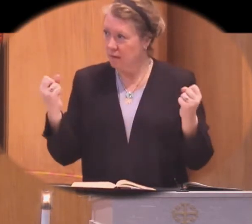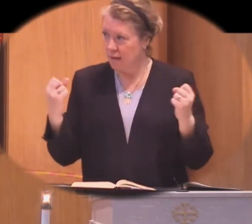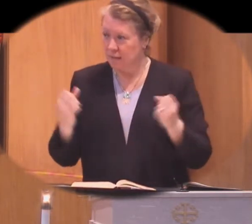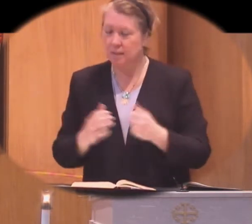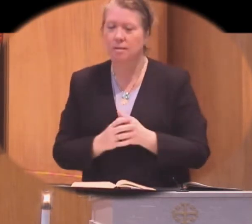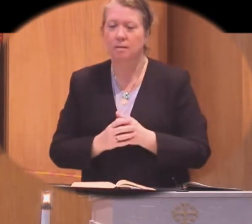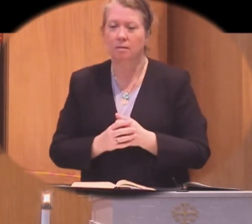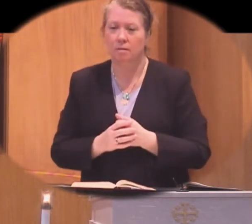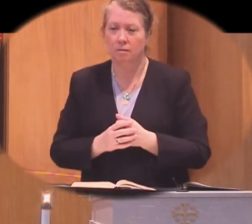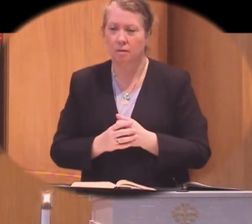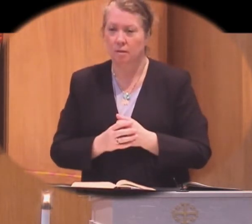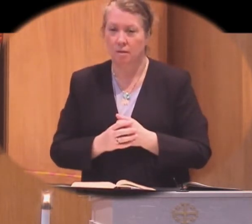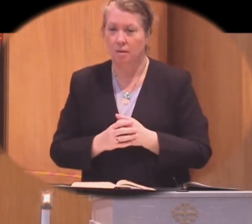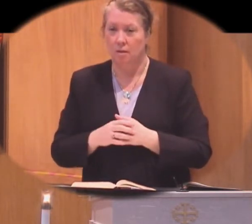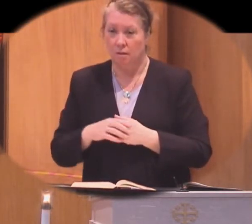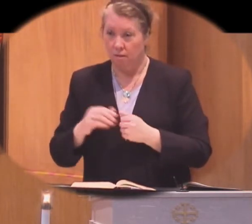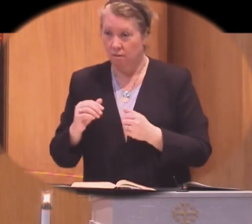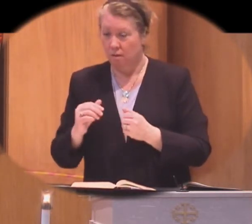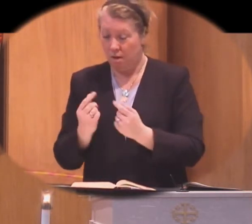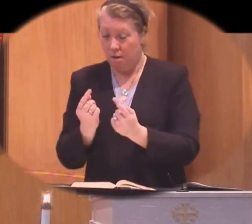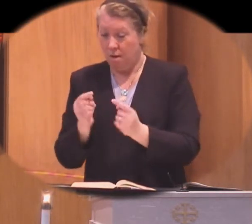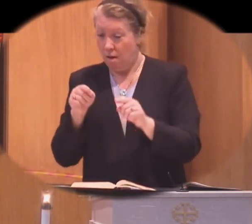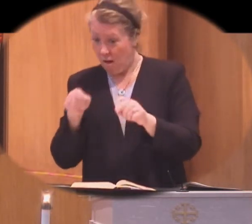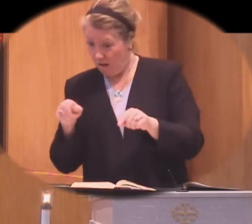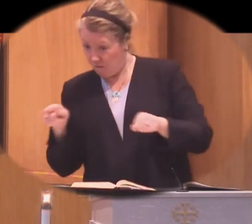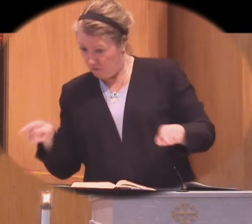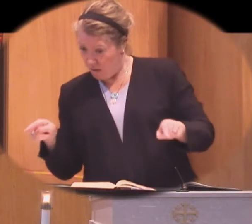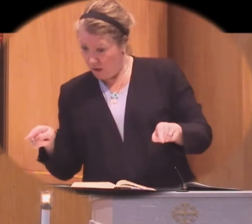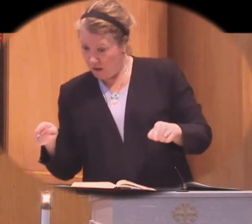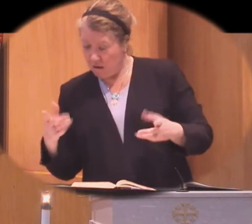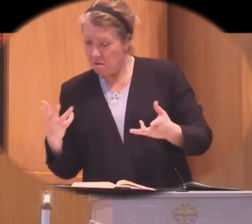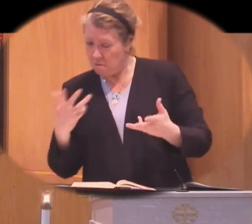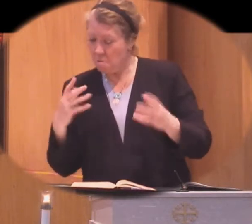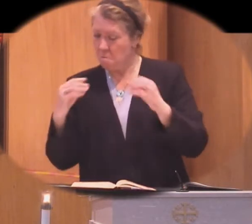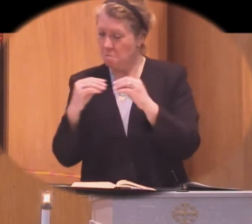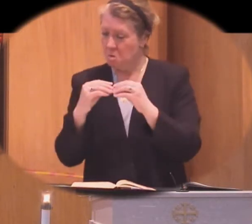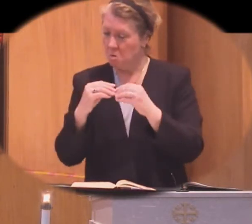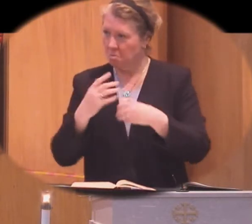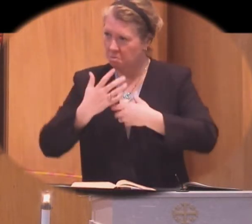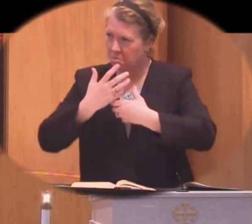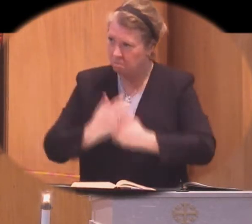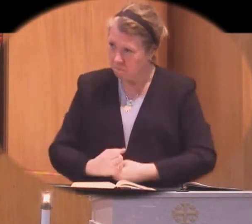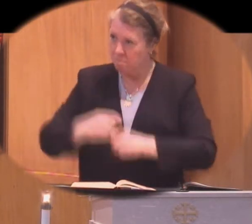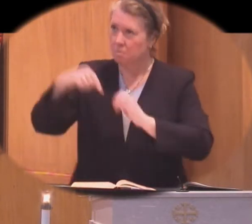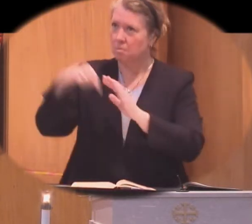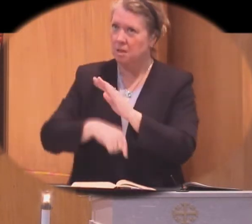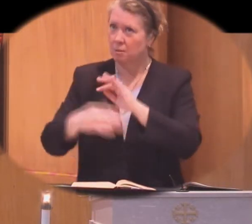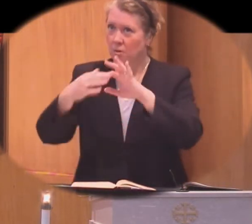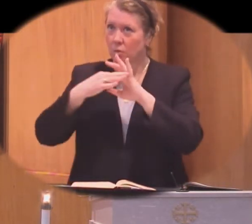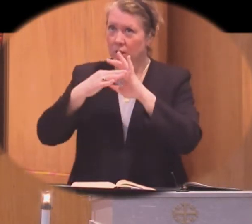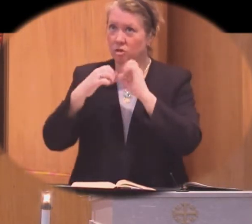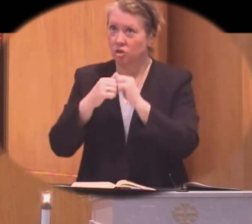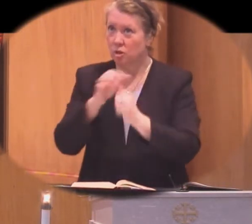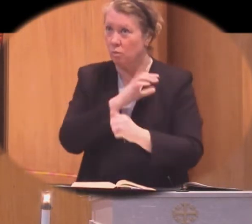Have they come to a deeper appreciation of their baptism in which they were joined to Christ and His Church?